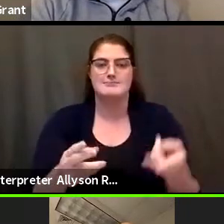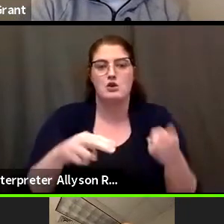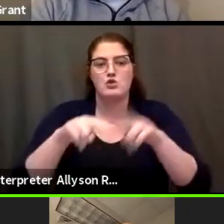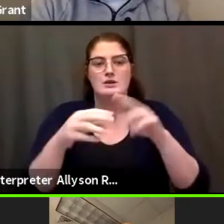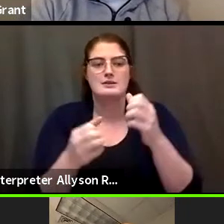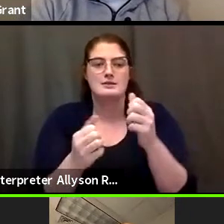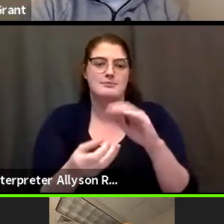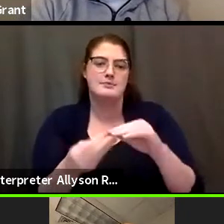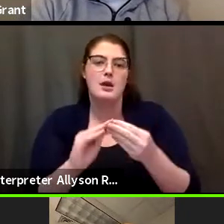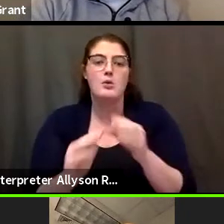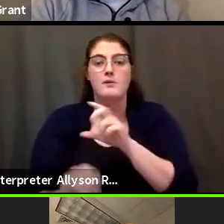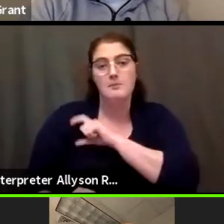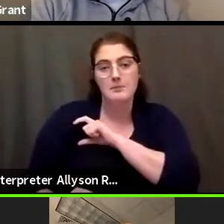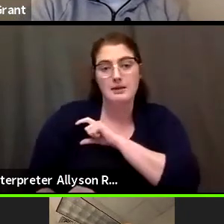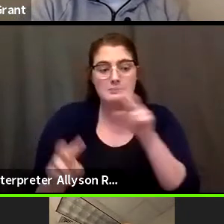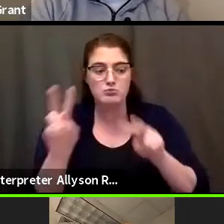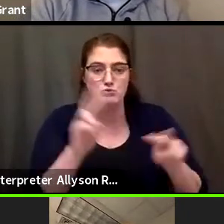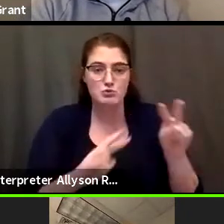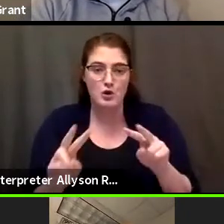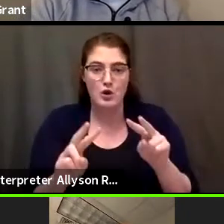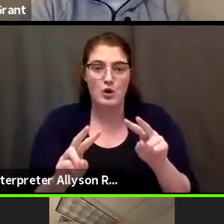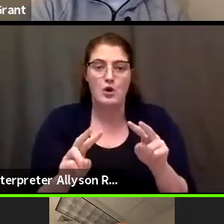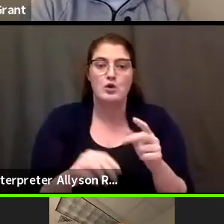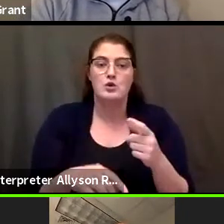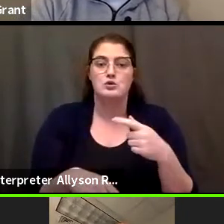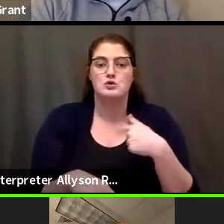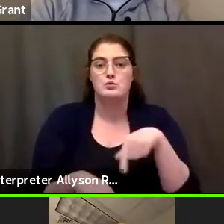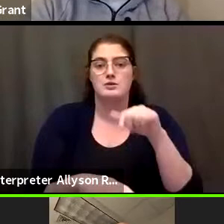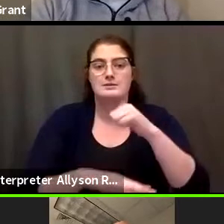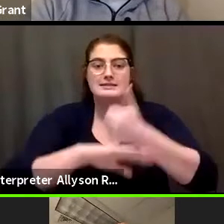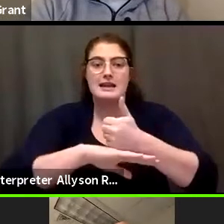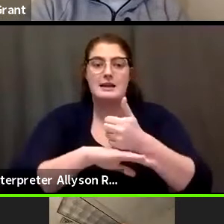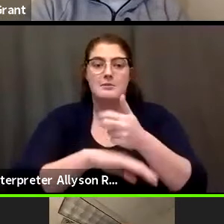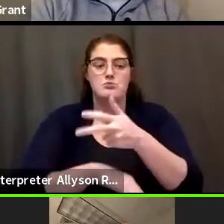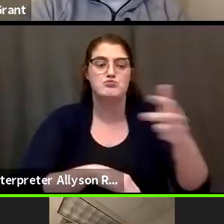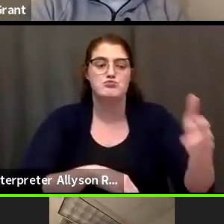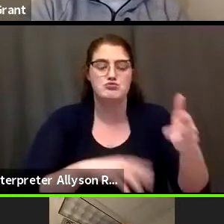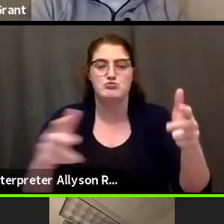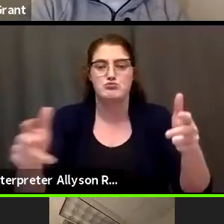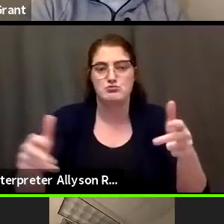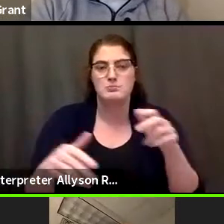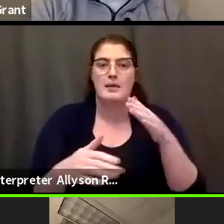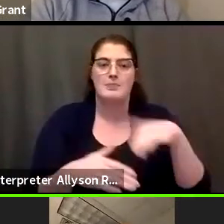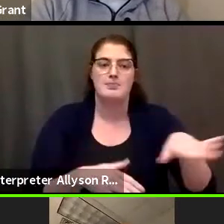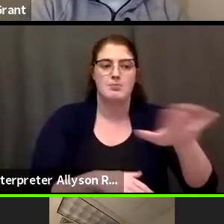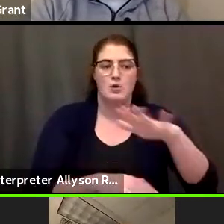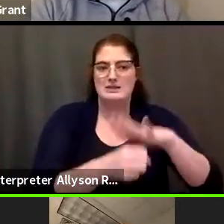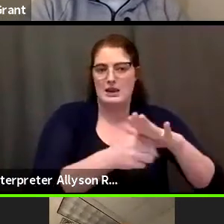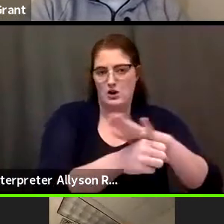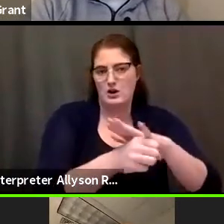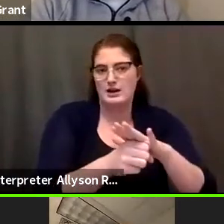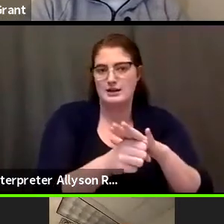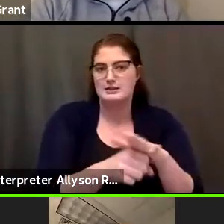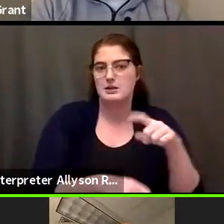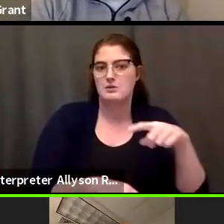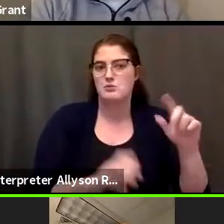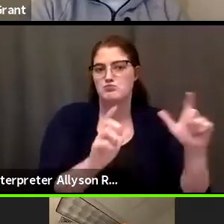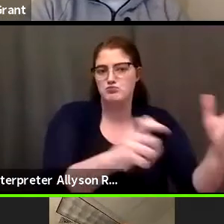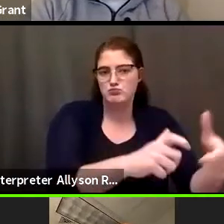our redeployment units, we're putting them in those areas, and they tend to, those clusters